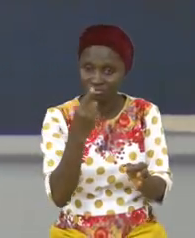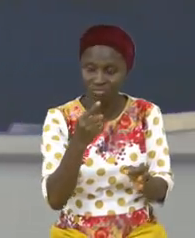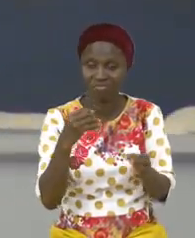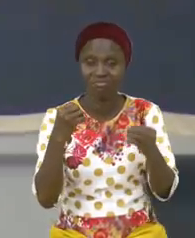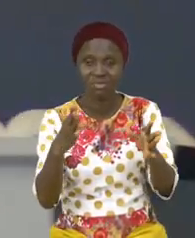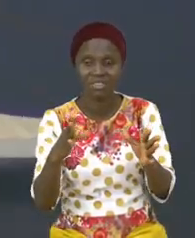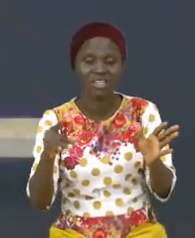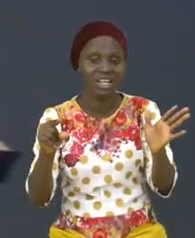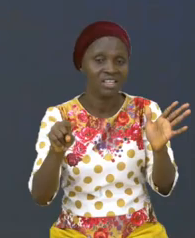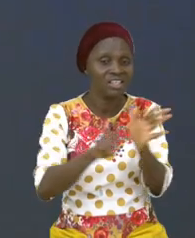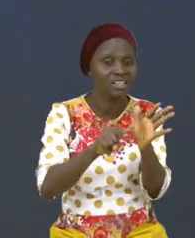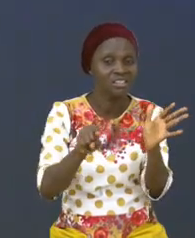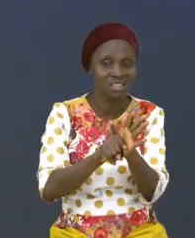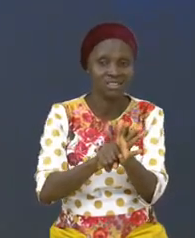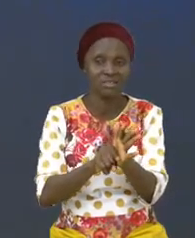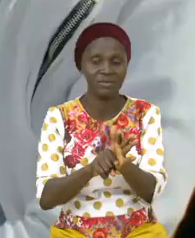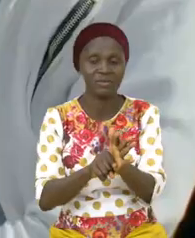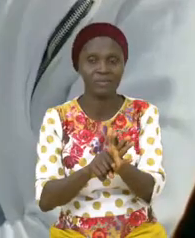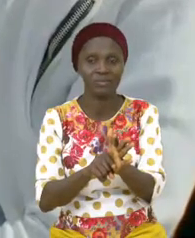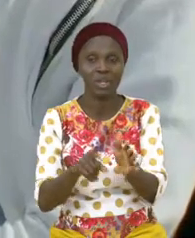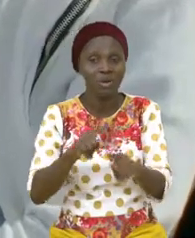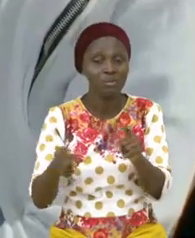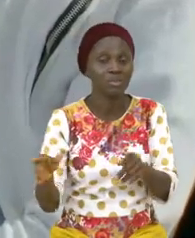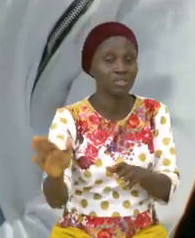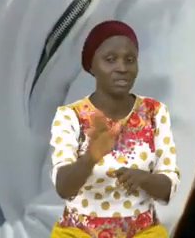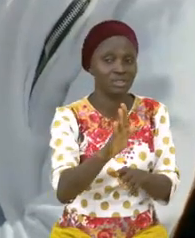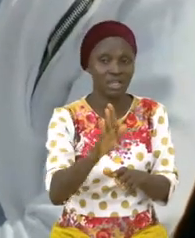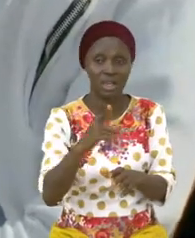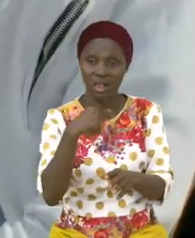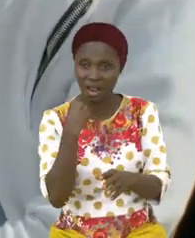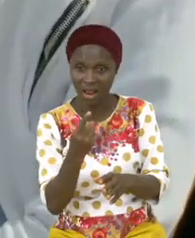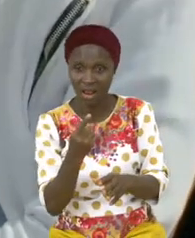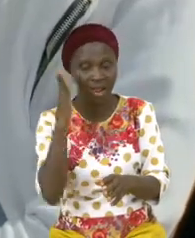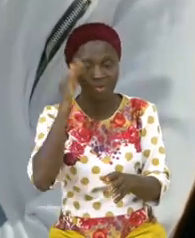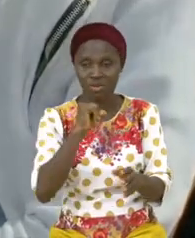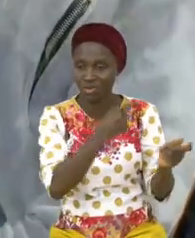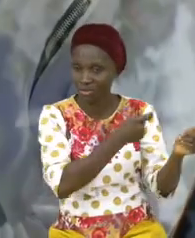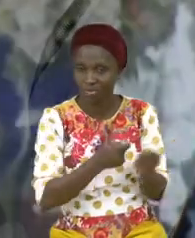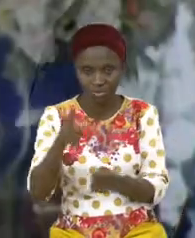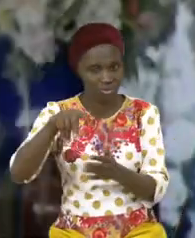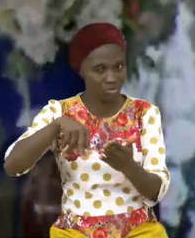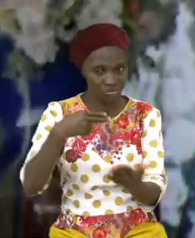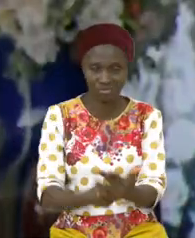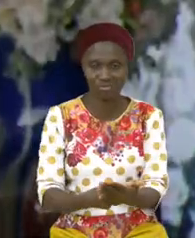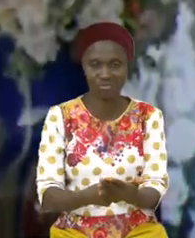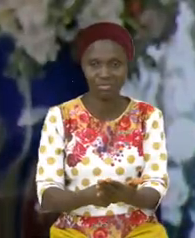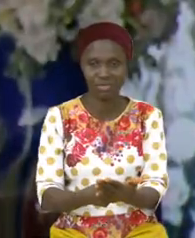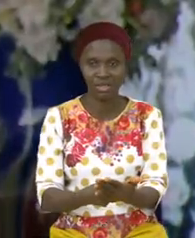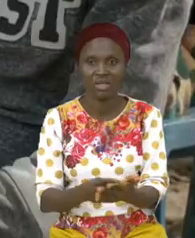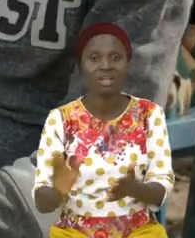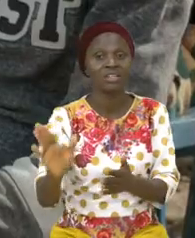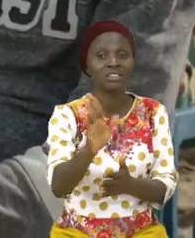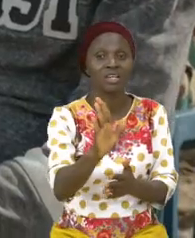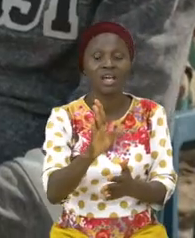negative. Their talk will not bring you down. Their talk will not bring me